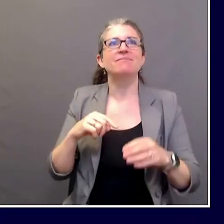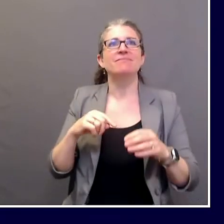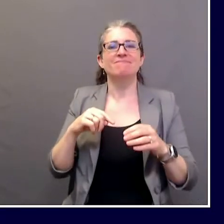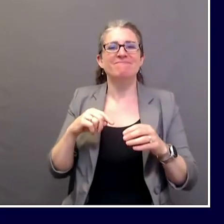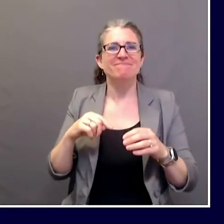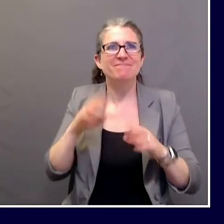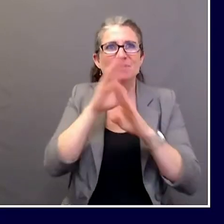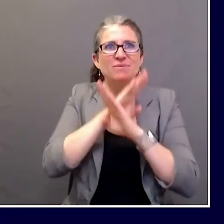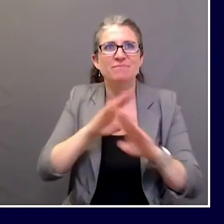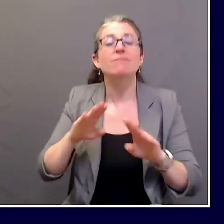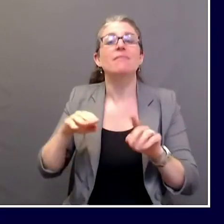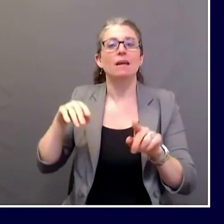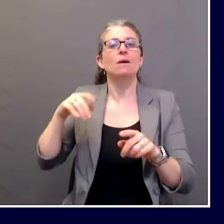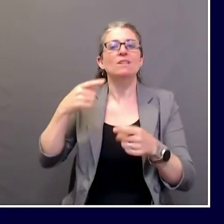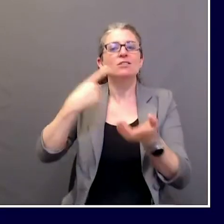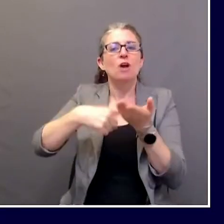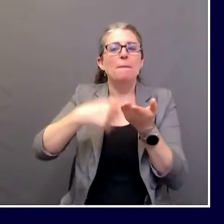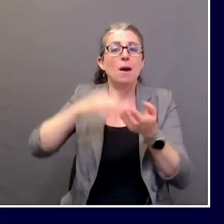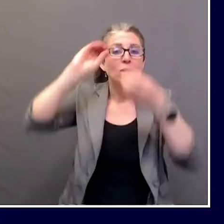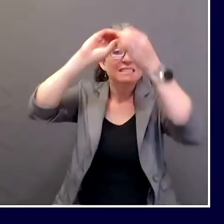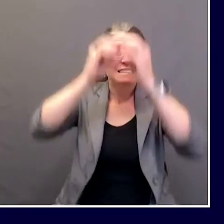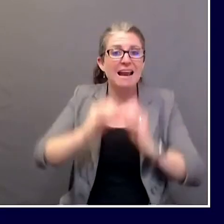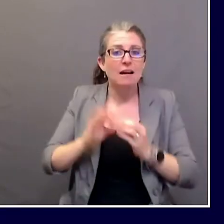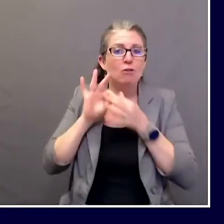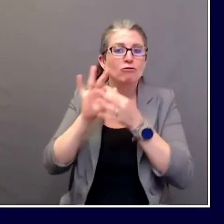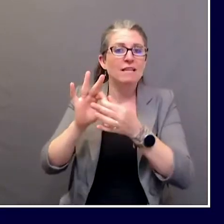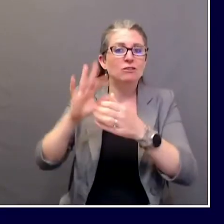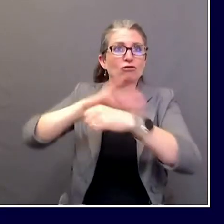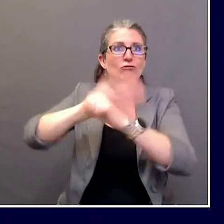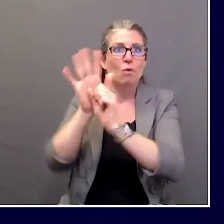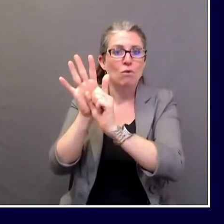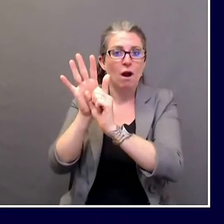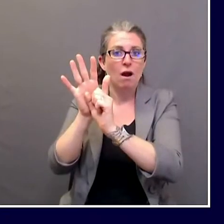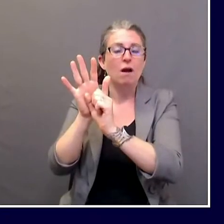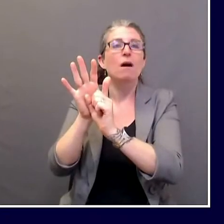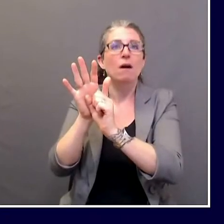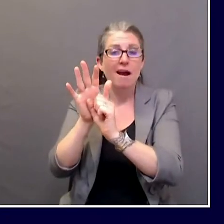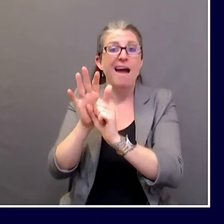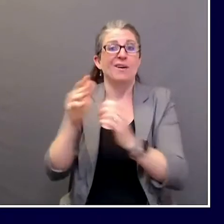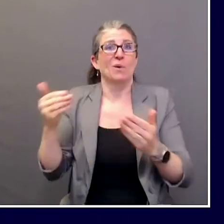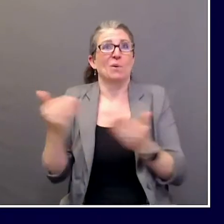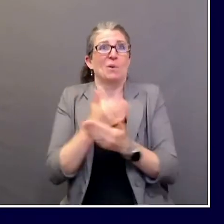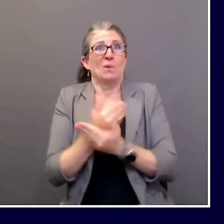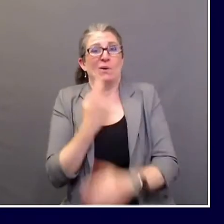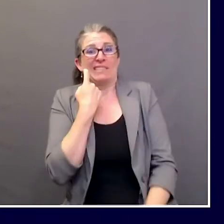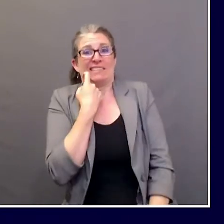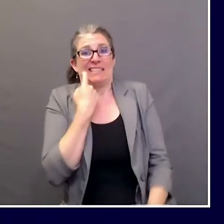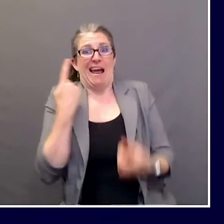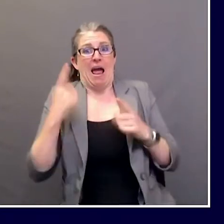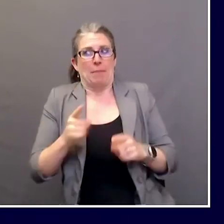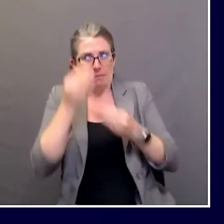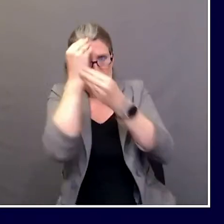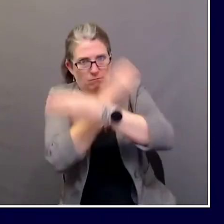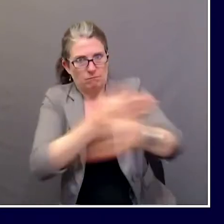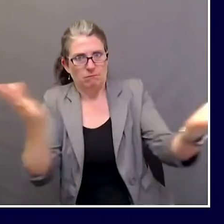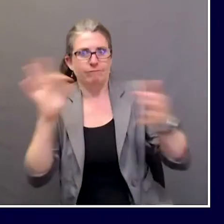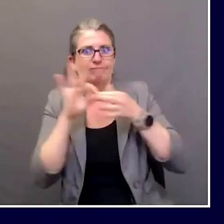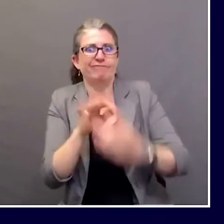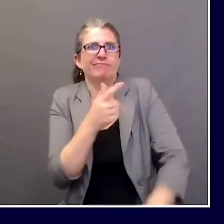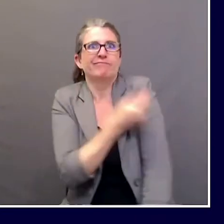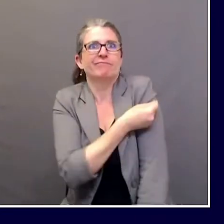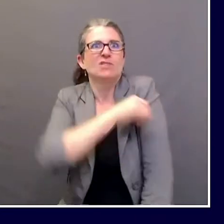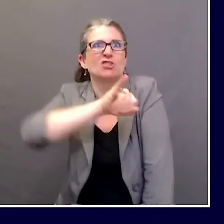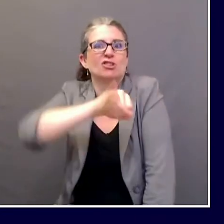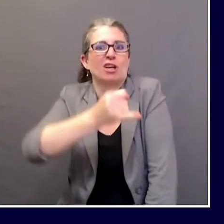situation, a discussion of the recent news from this morning around the Johnson & Johnson vaccine, and then turn things over to Governor Mills before we all